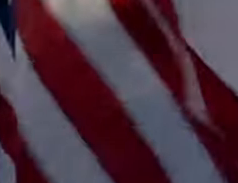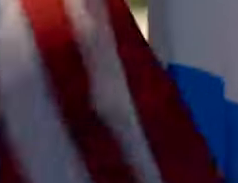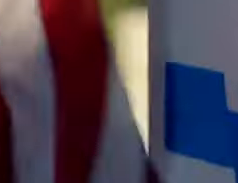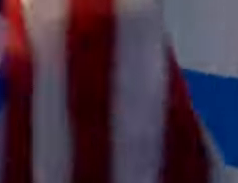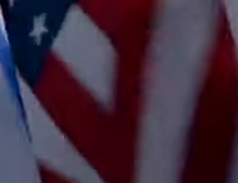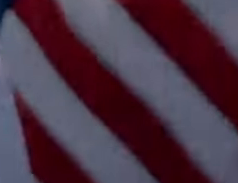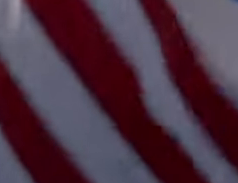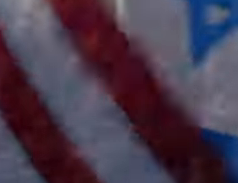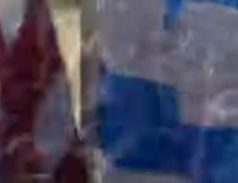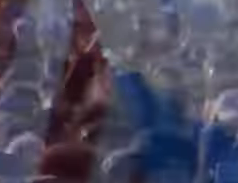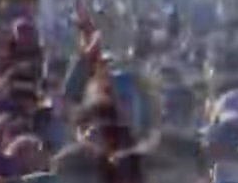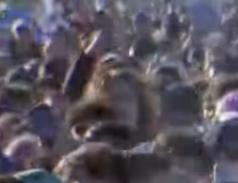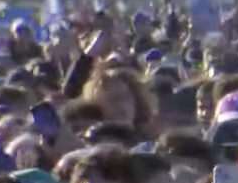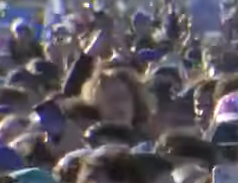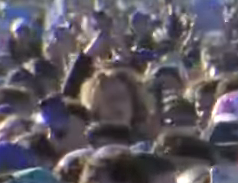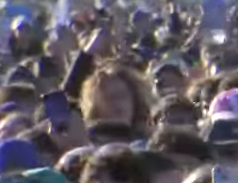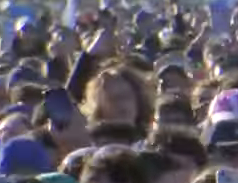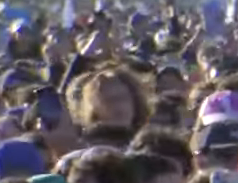Batzara